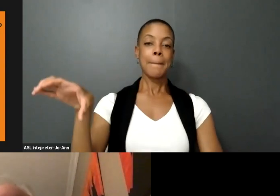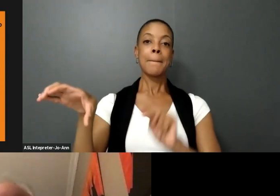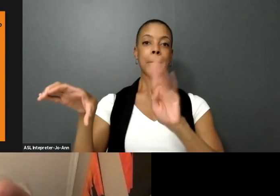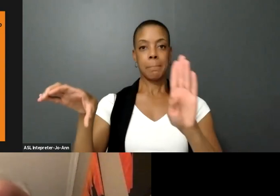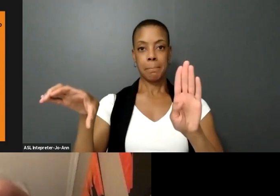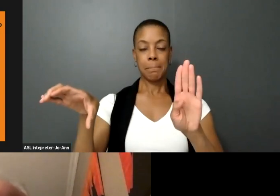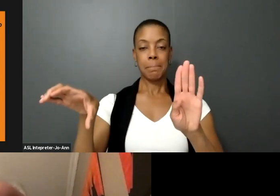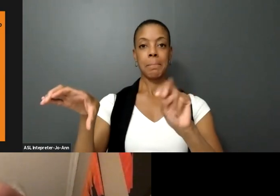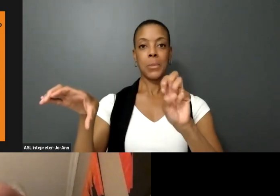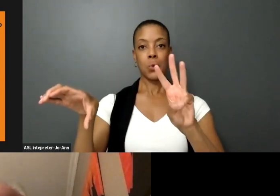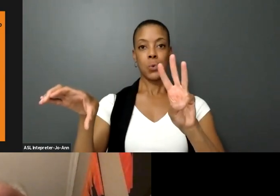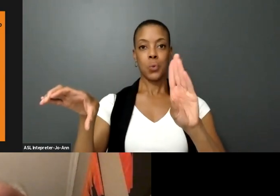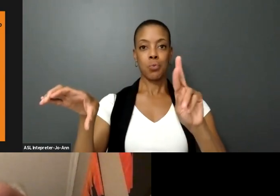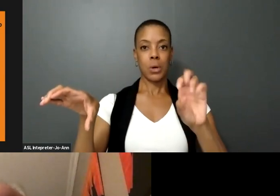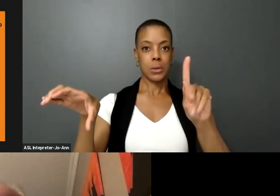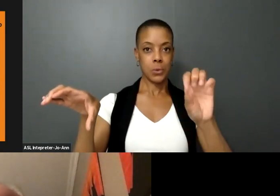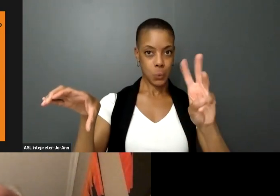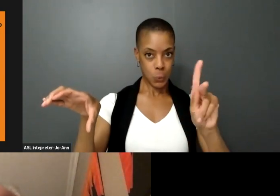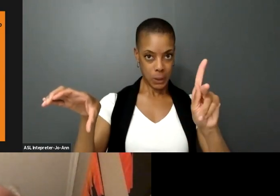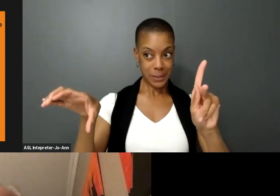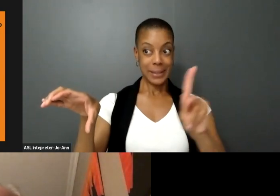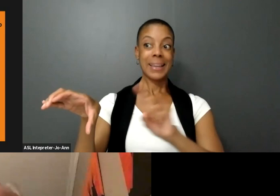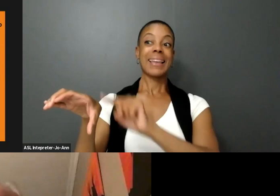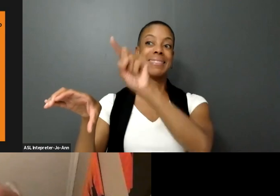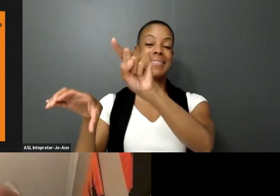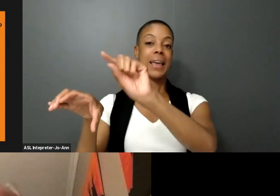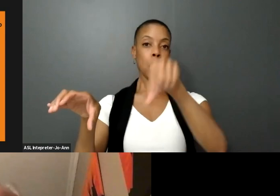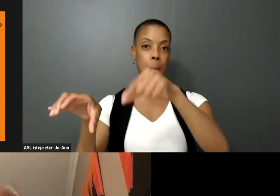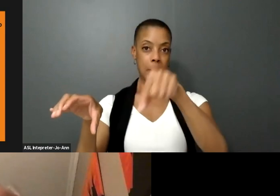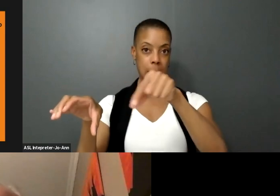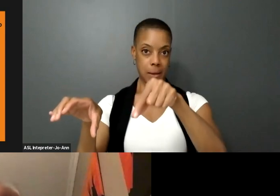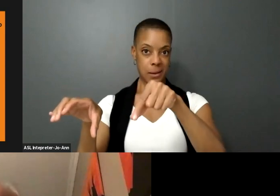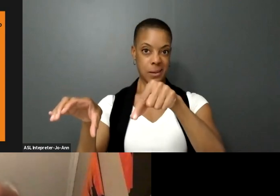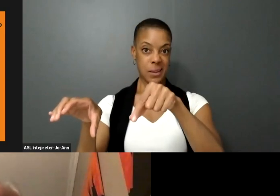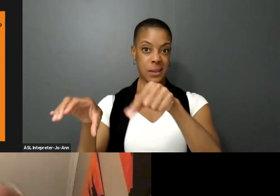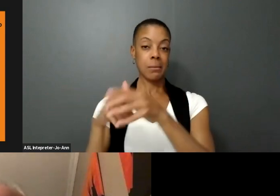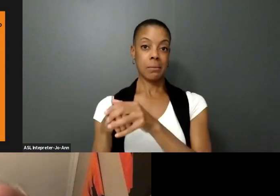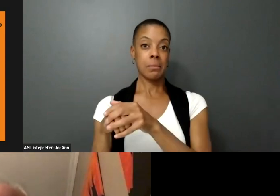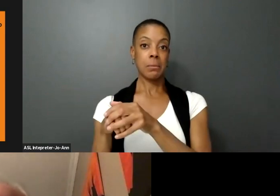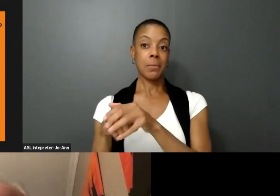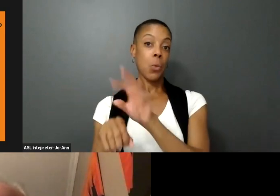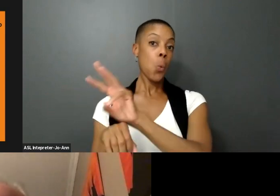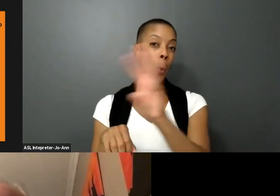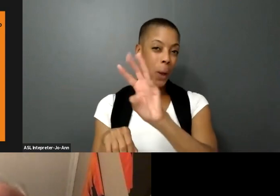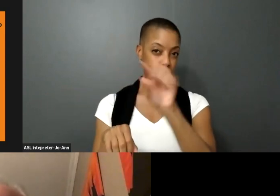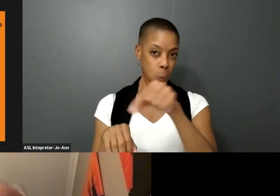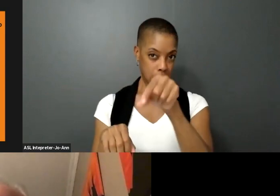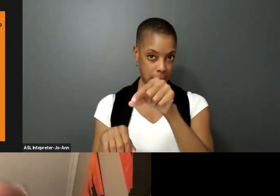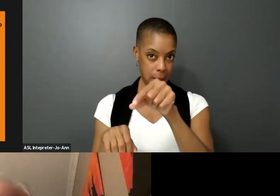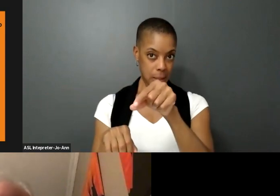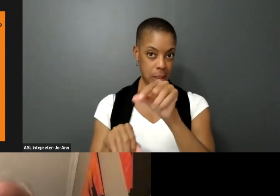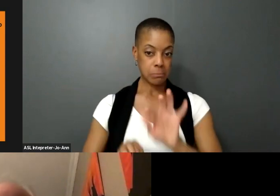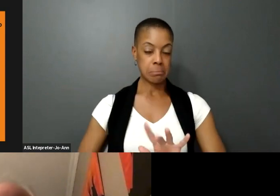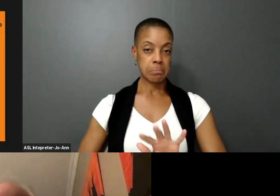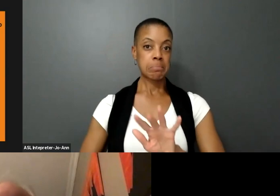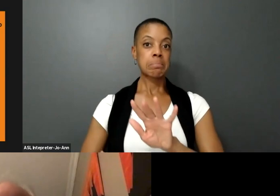in the province of Quebec. And also west of Quebec, west of the province, the colonial province of Quebec,